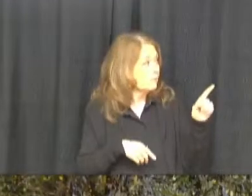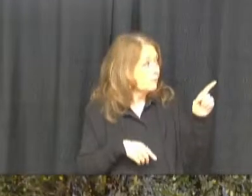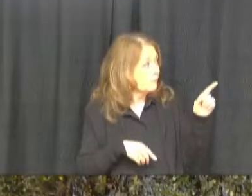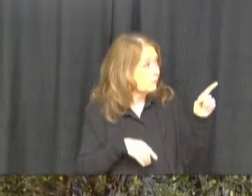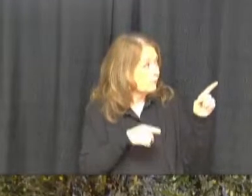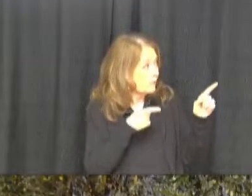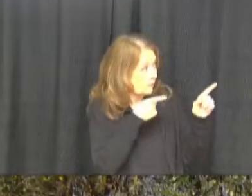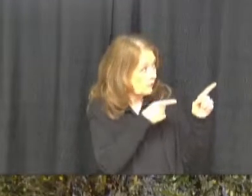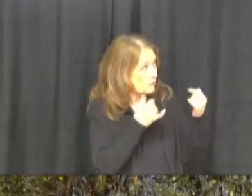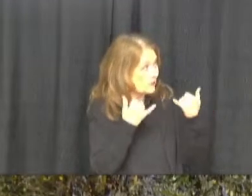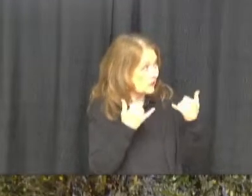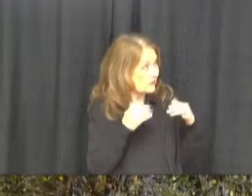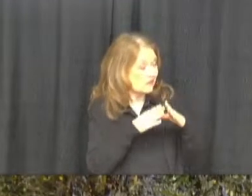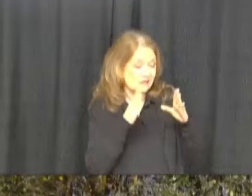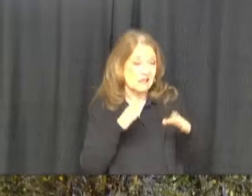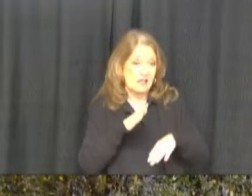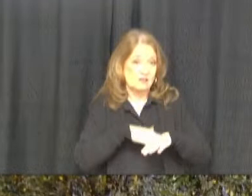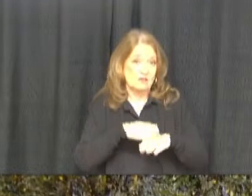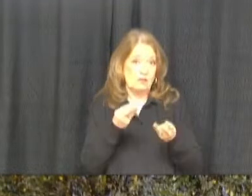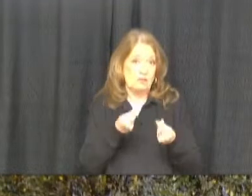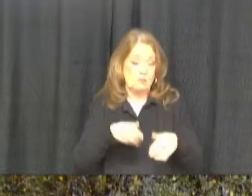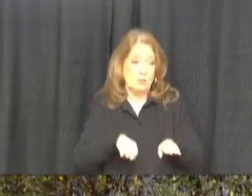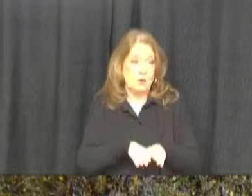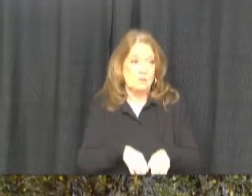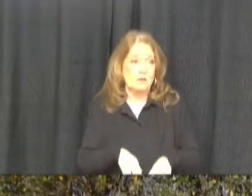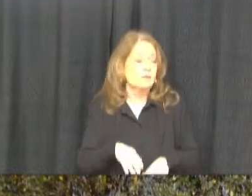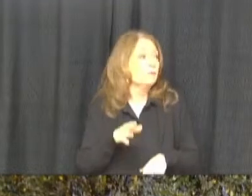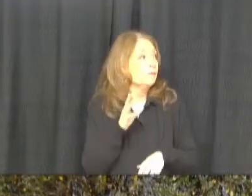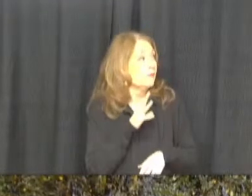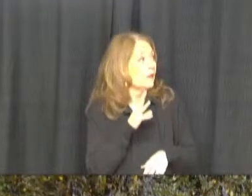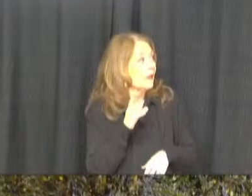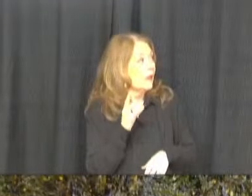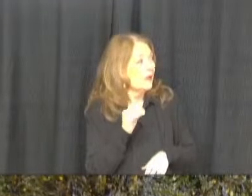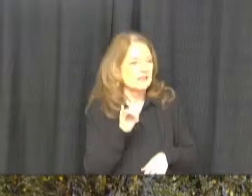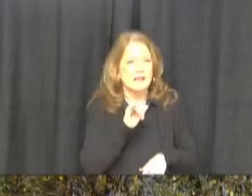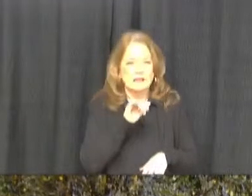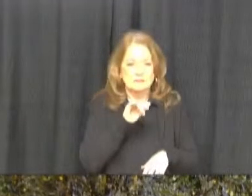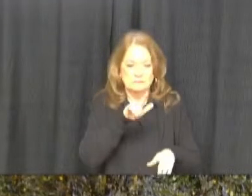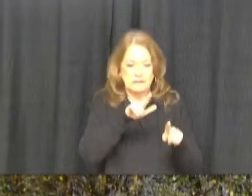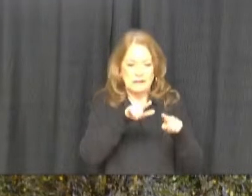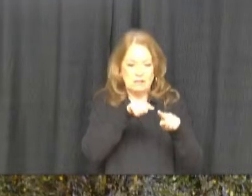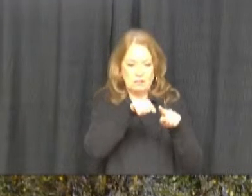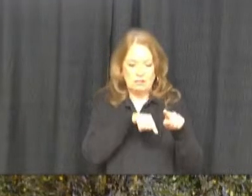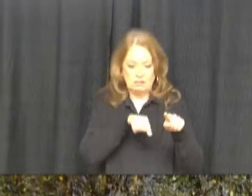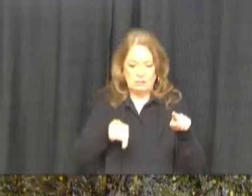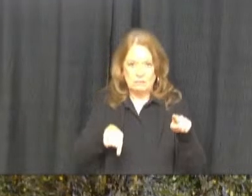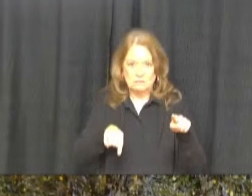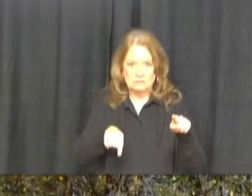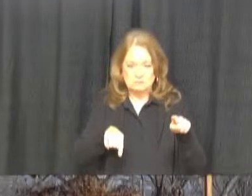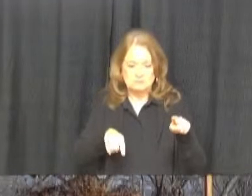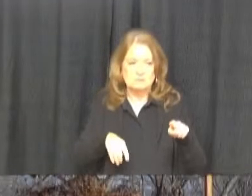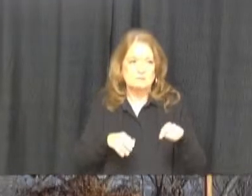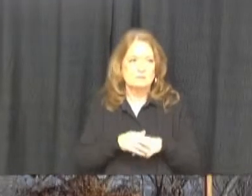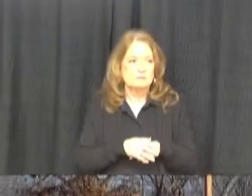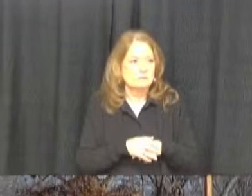And there's the existing house on the property. And again, it's like an L shape, wraps around and back to the left.